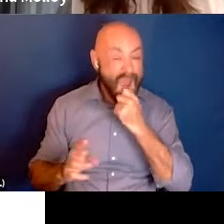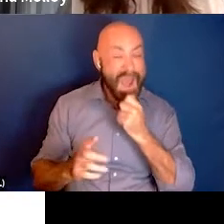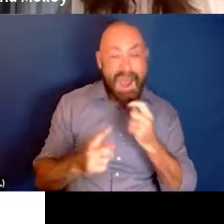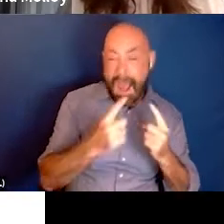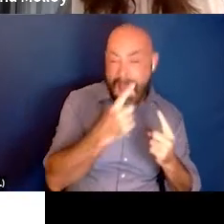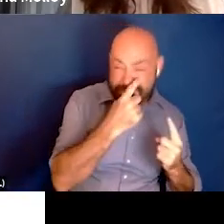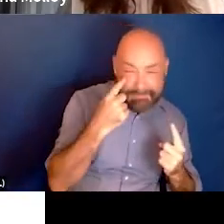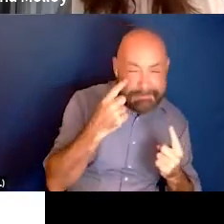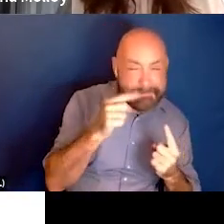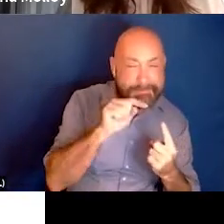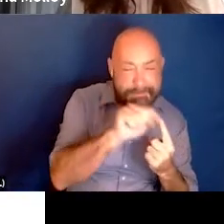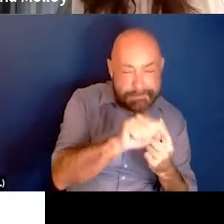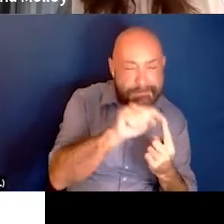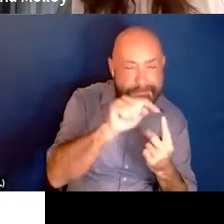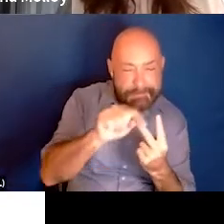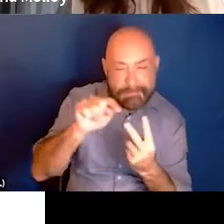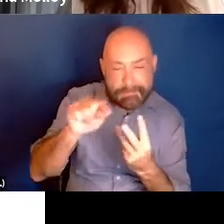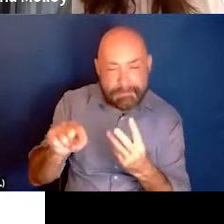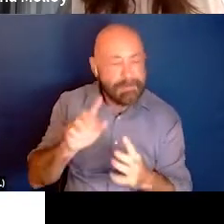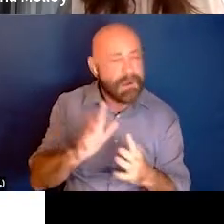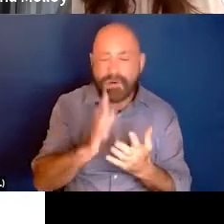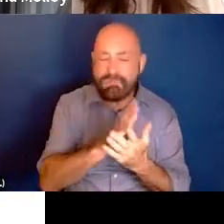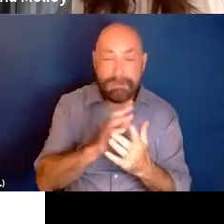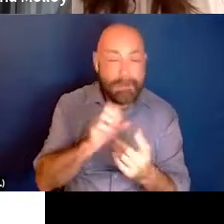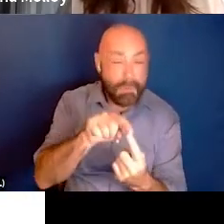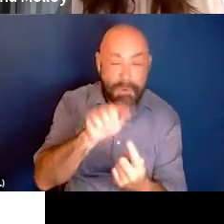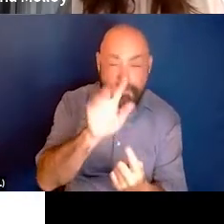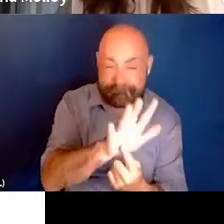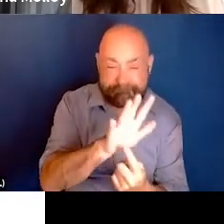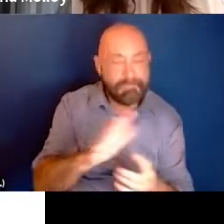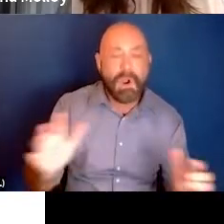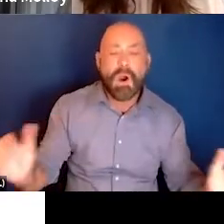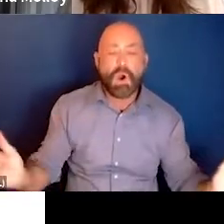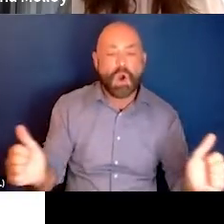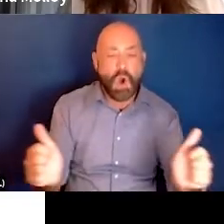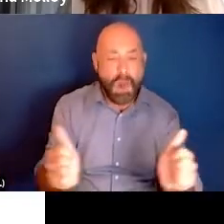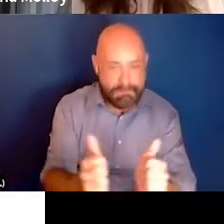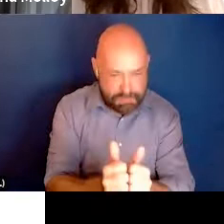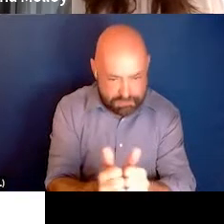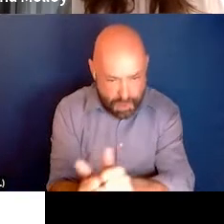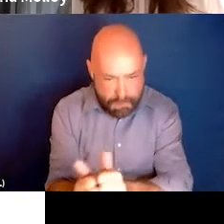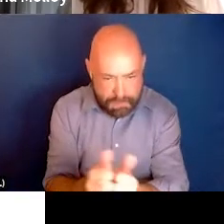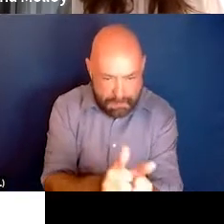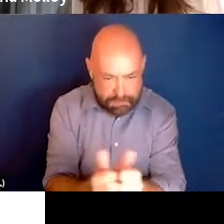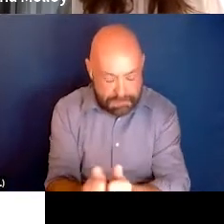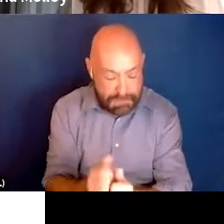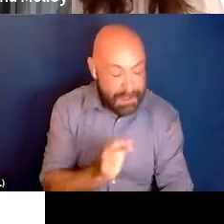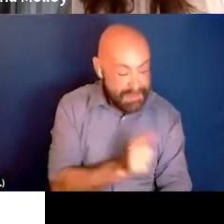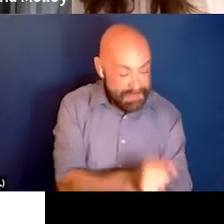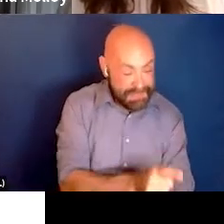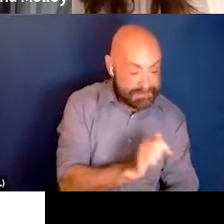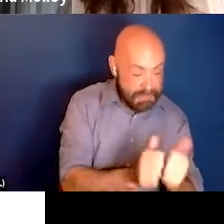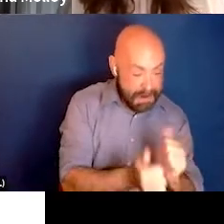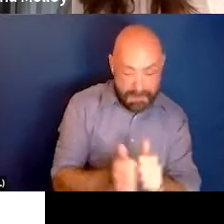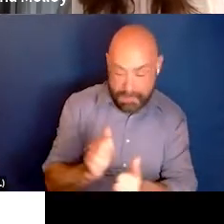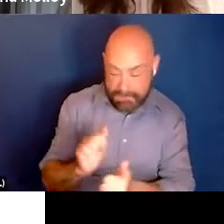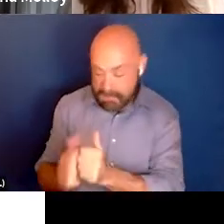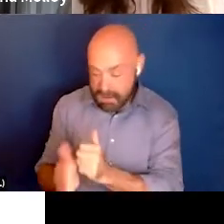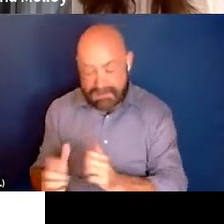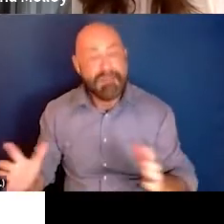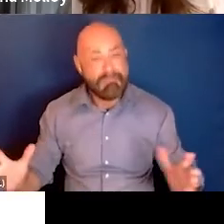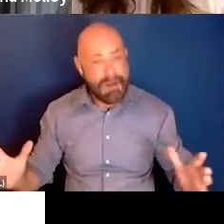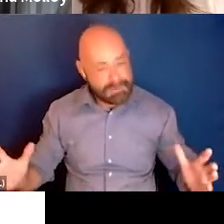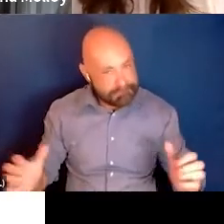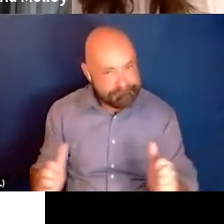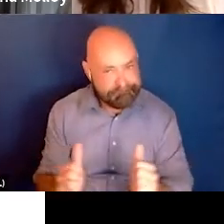and emphasises collaboration and building consensus across partners locally about the forward direction of